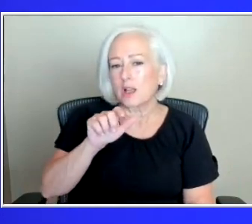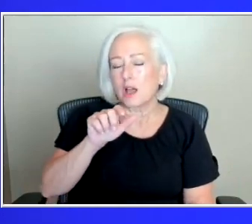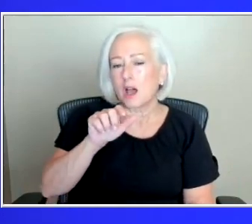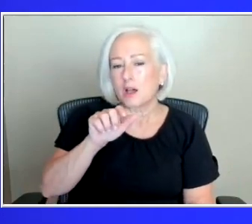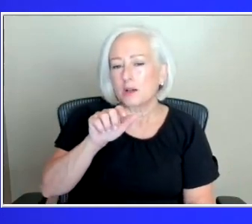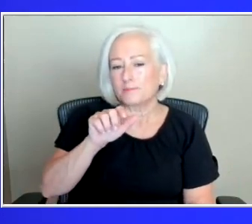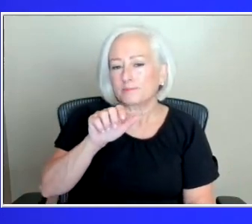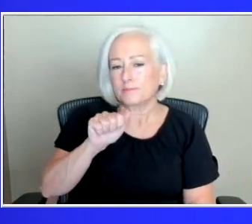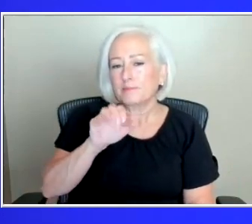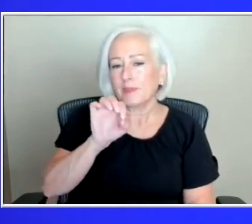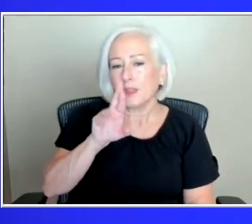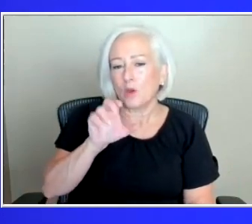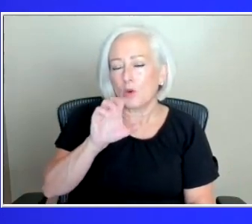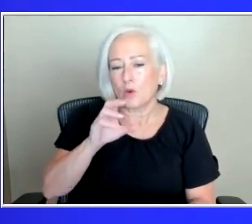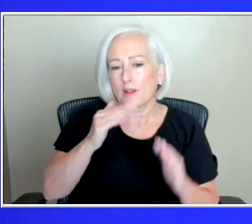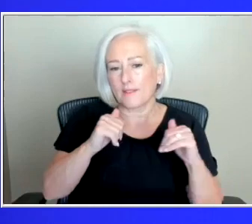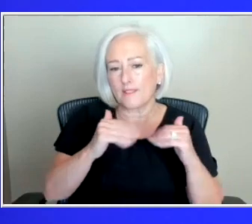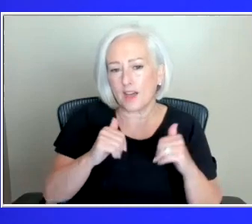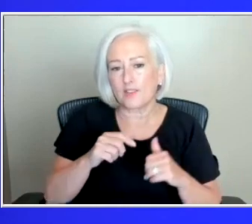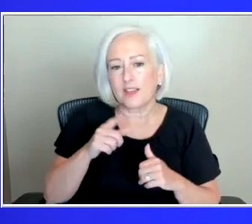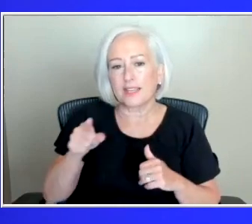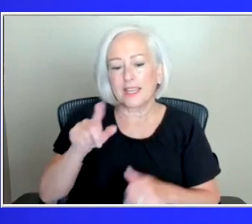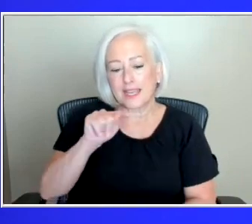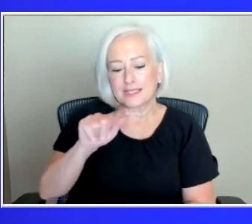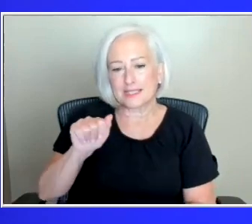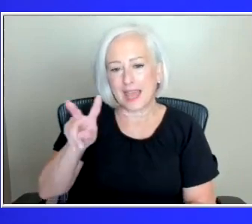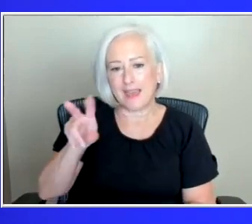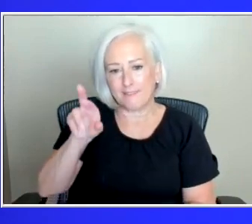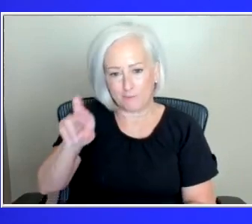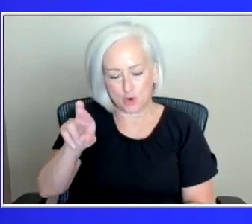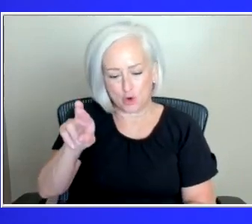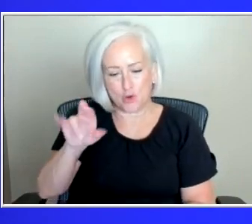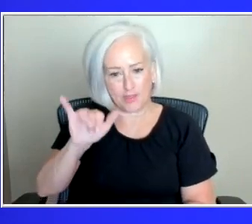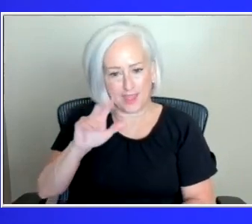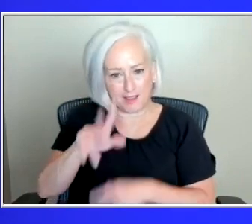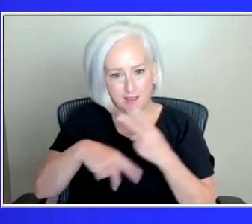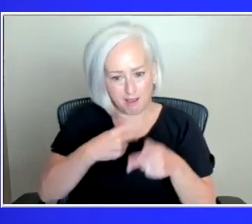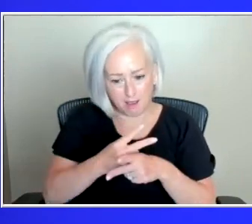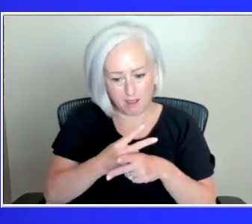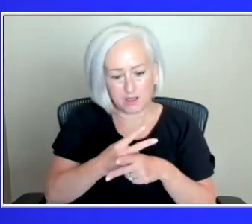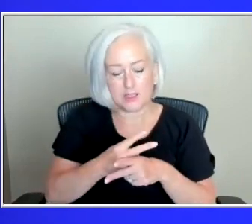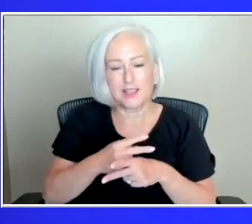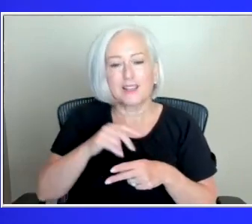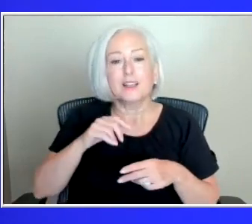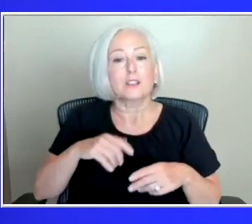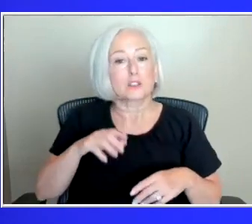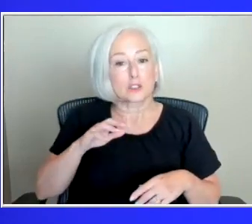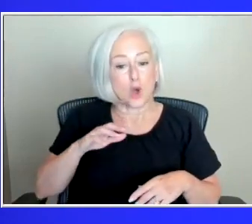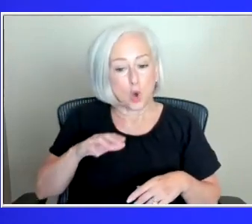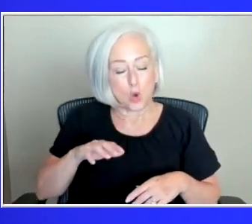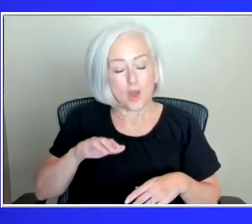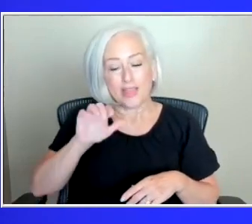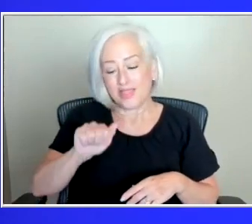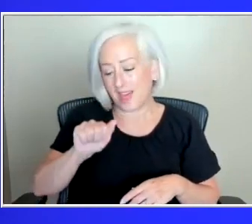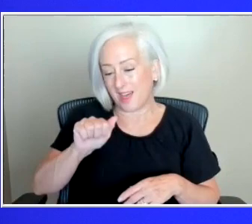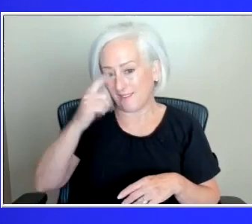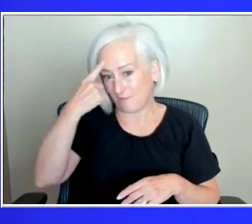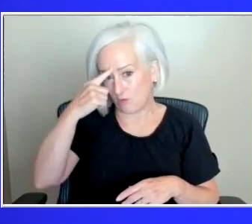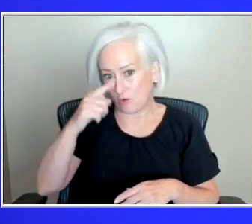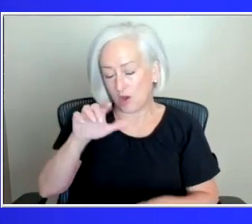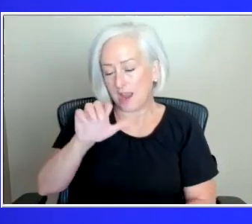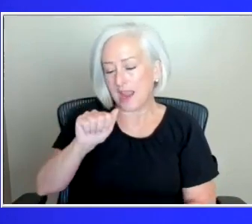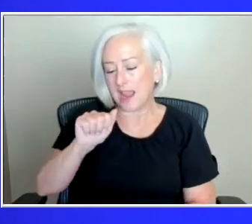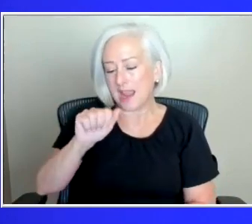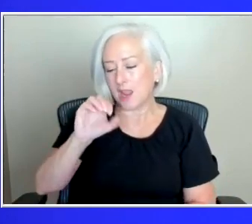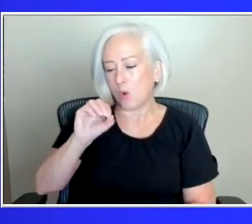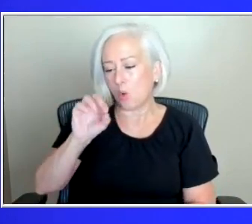TAVR, or transarterial valve replacement. And so that's on the other side of the heart. That's the aortic valve. So that is the valve that blood